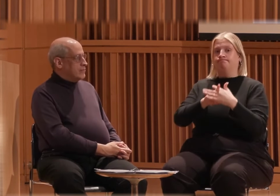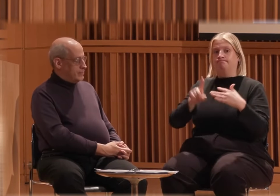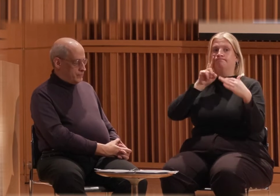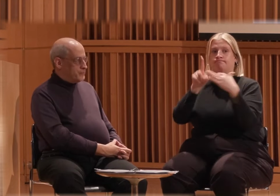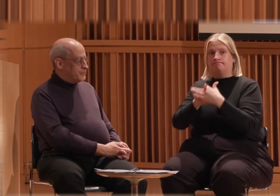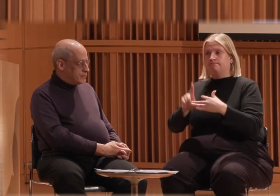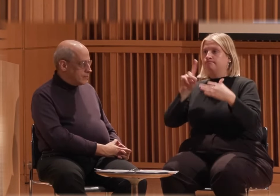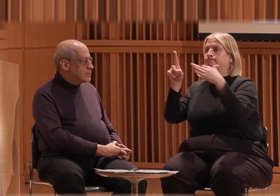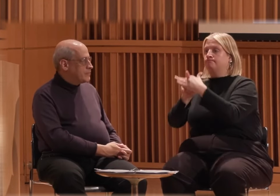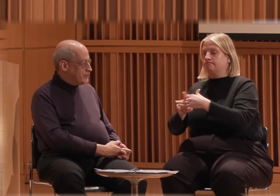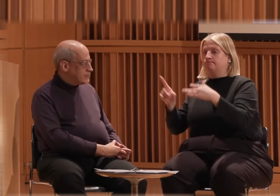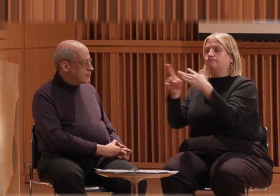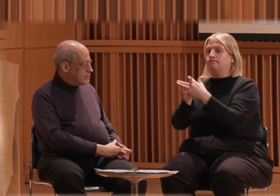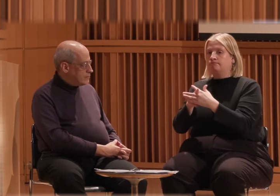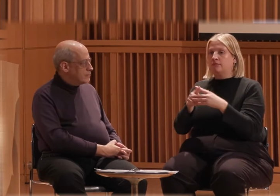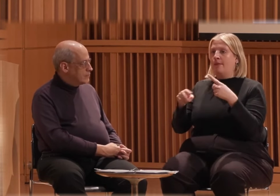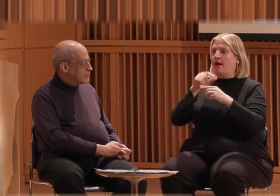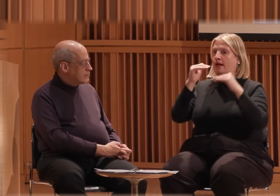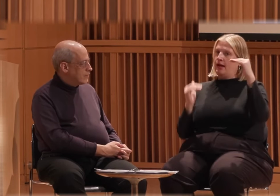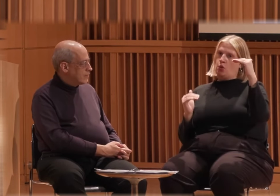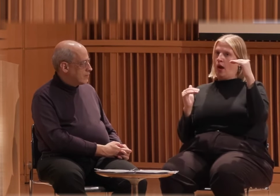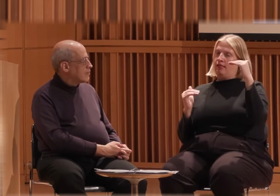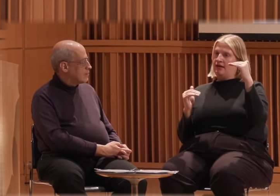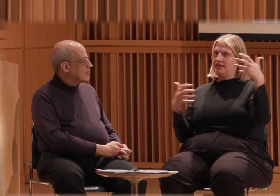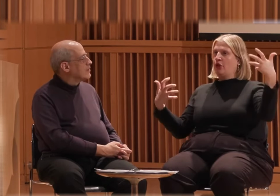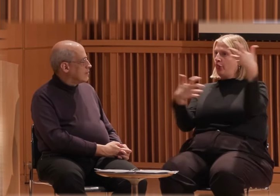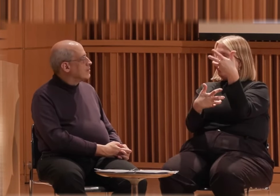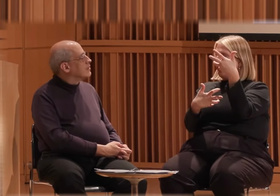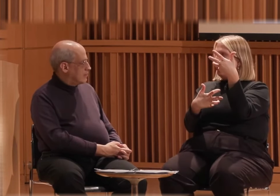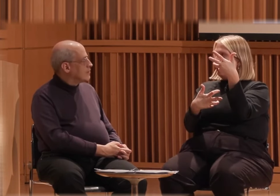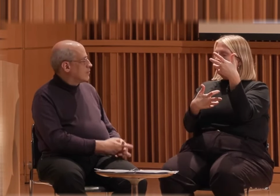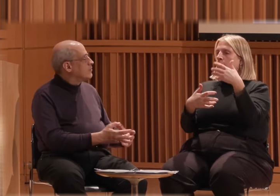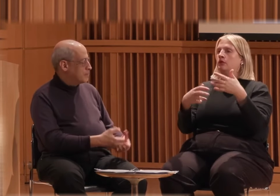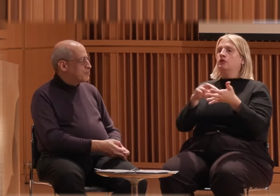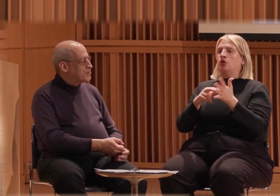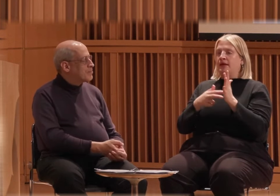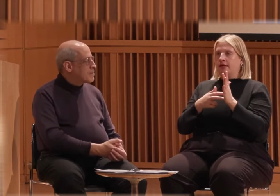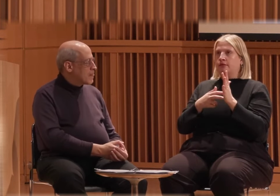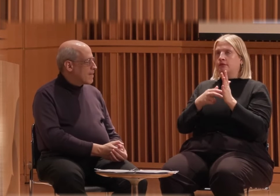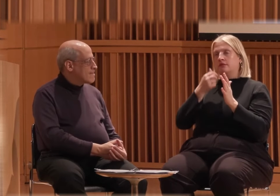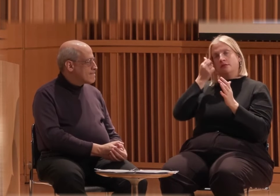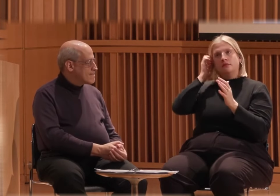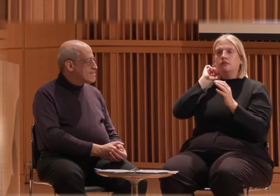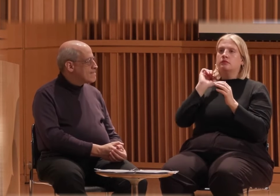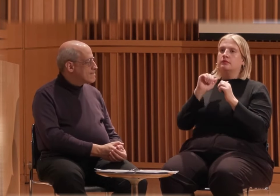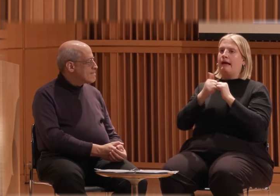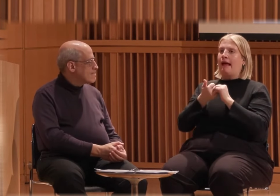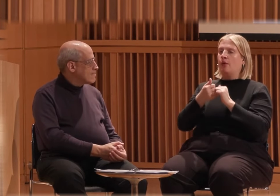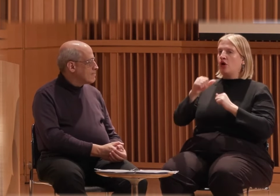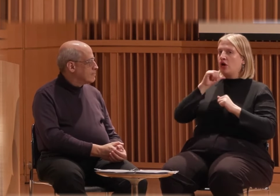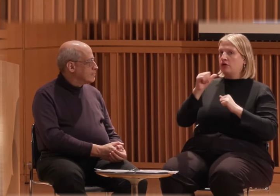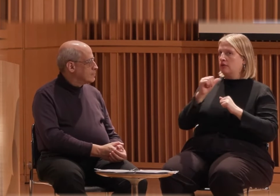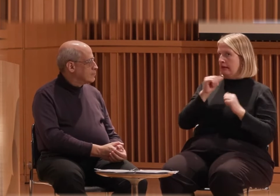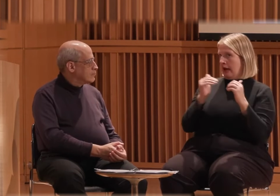many iterations is that of inequalities or disparities. So how are the inequalities